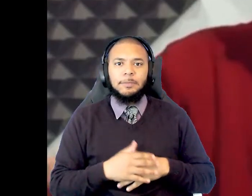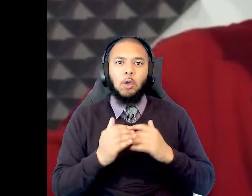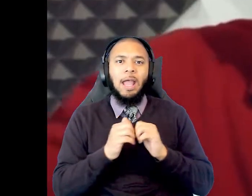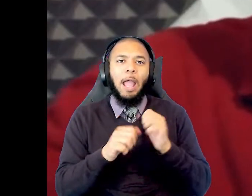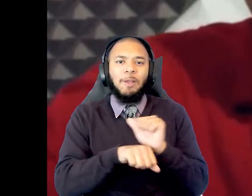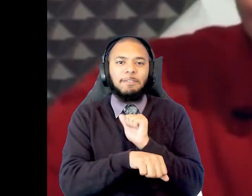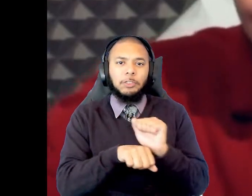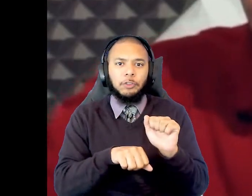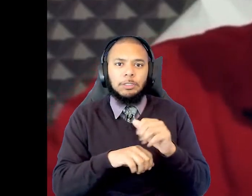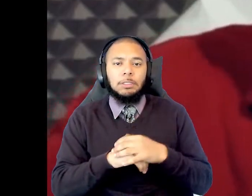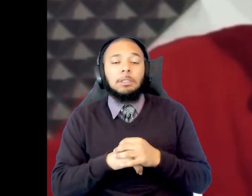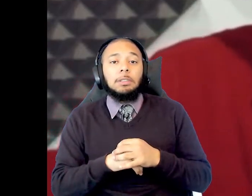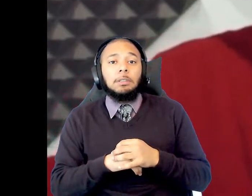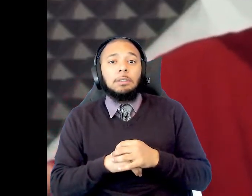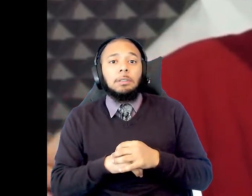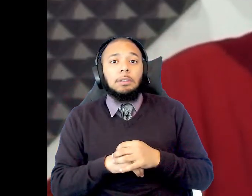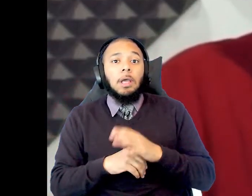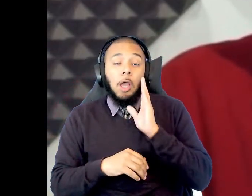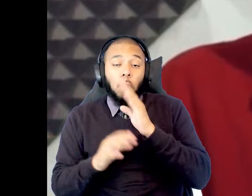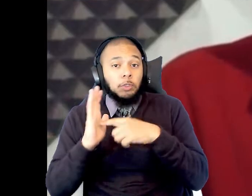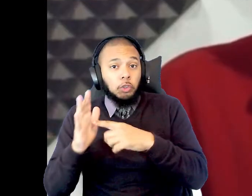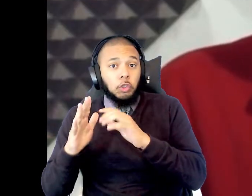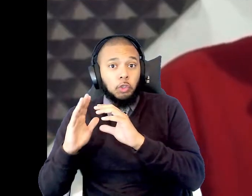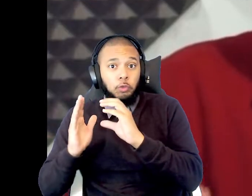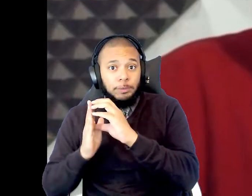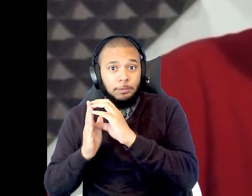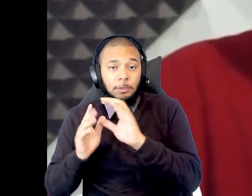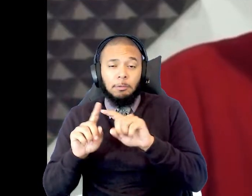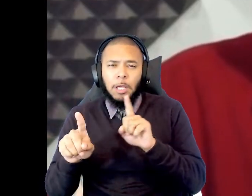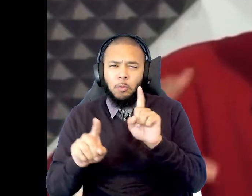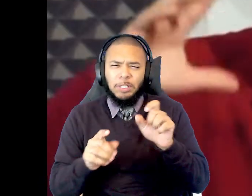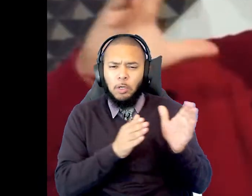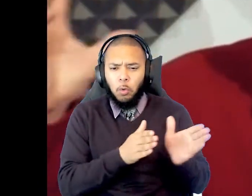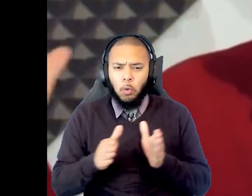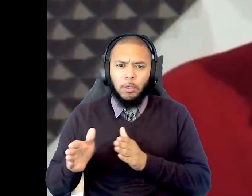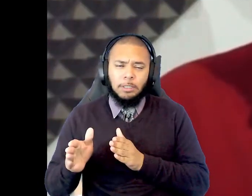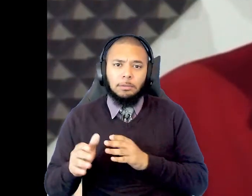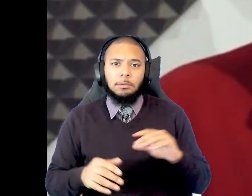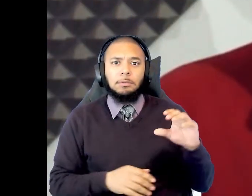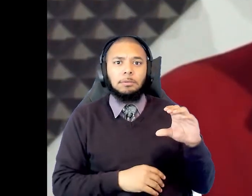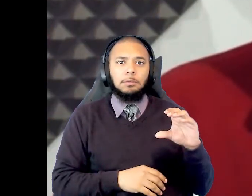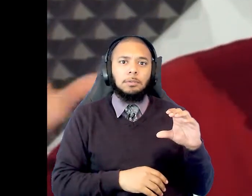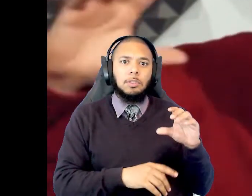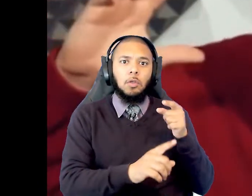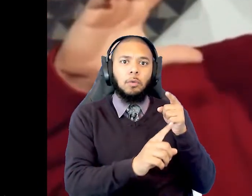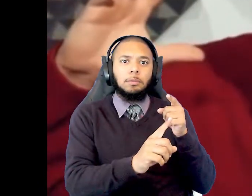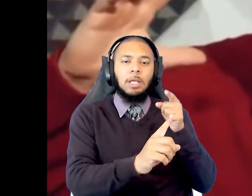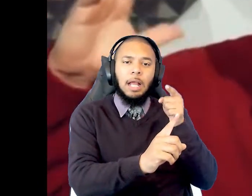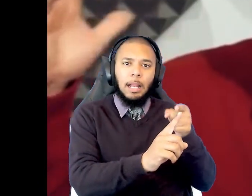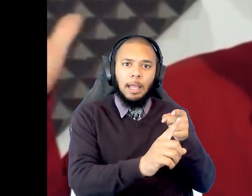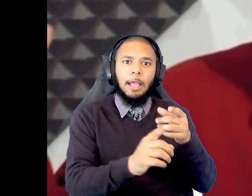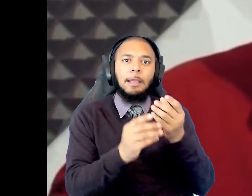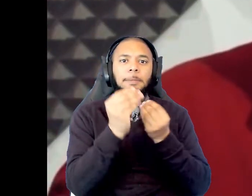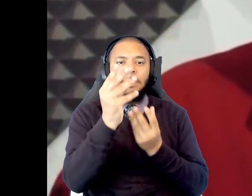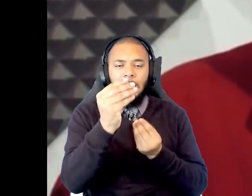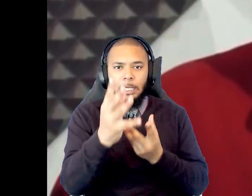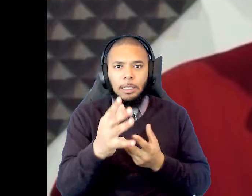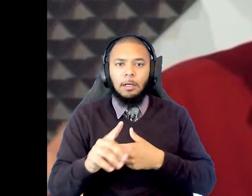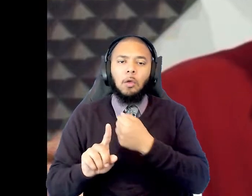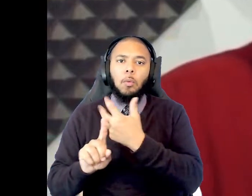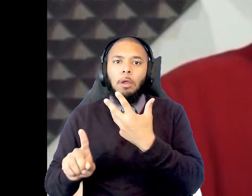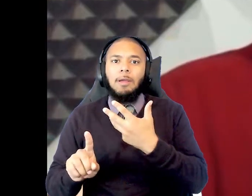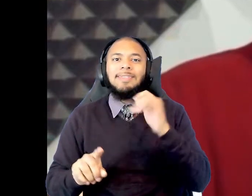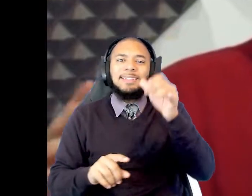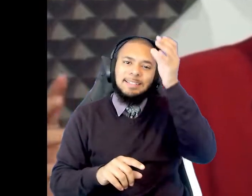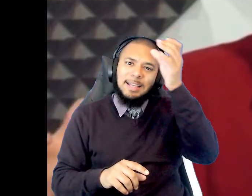an example, but not quite yet. We need to organize this in a way too. Claim, data, warrant are the concepts, right? Our paragraph needs to have these